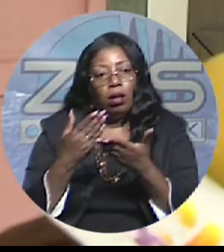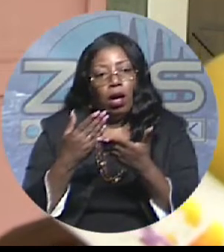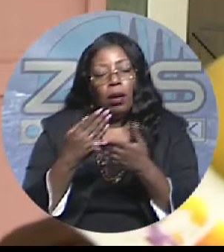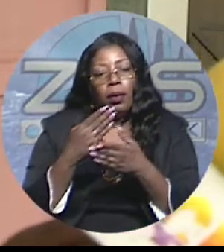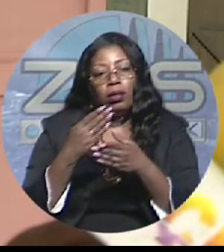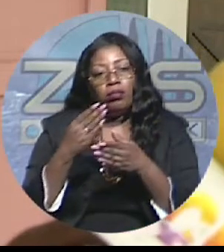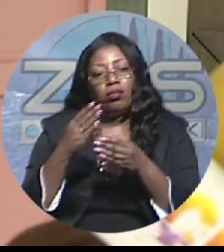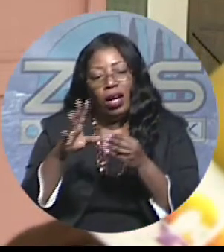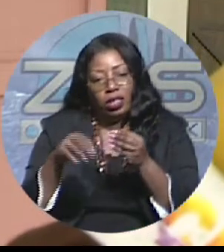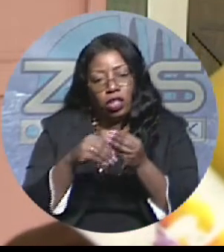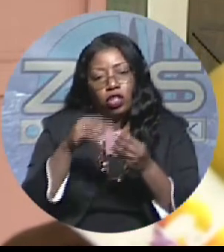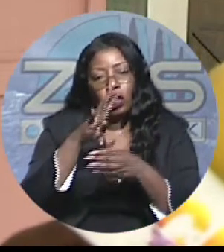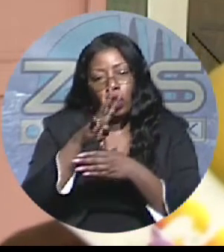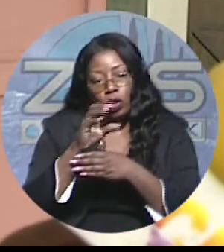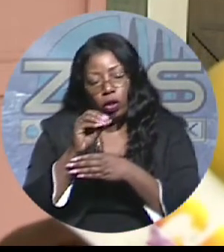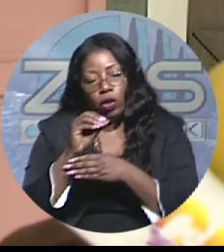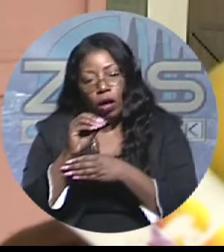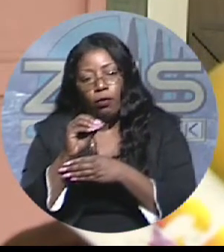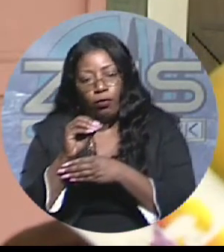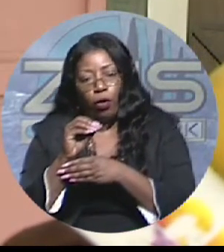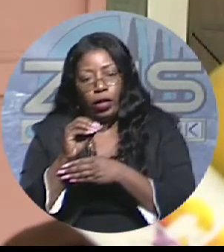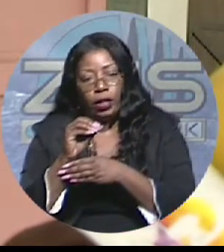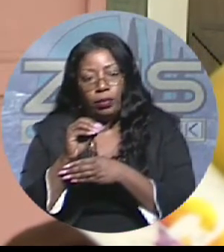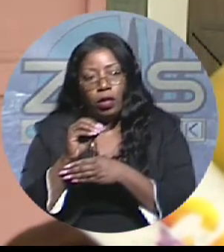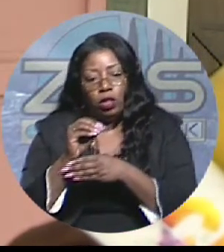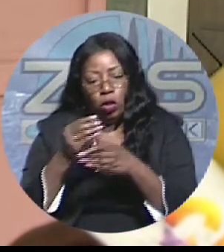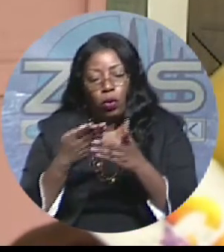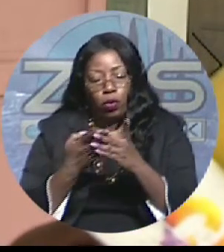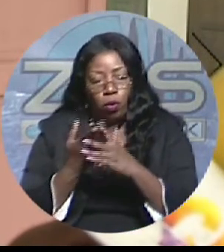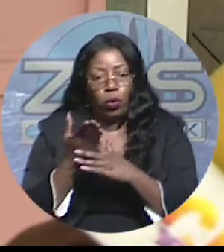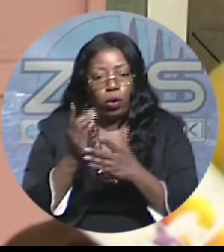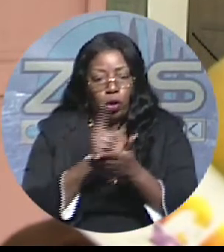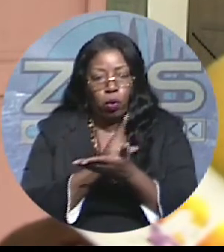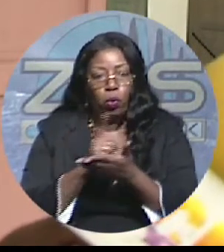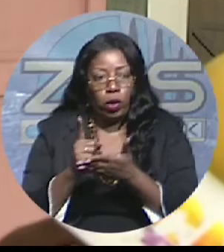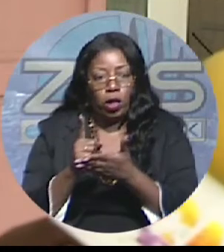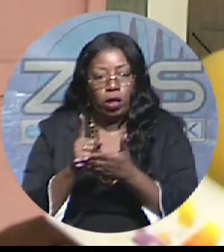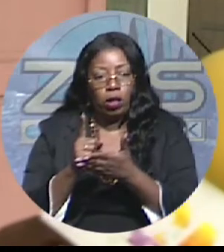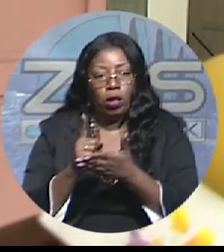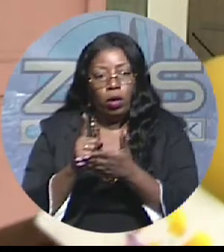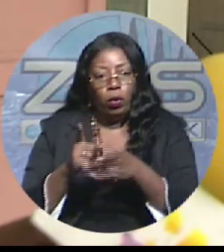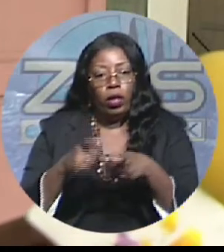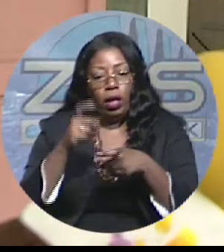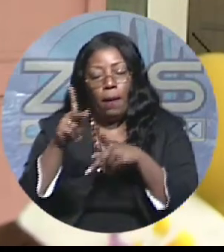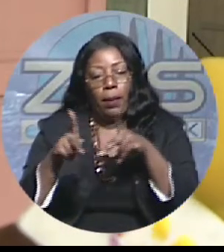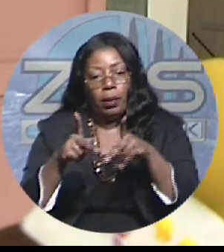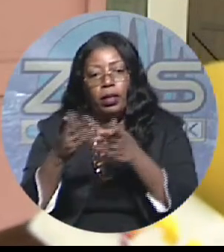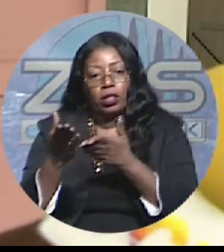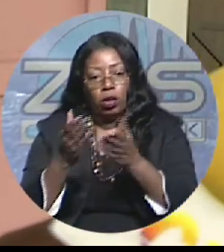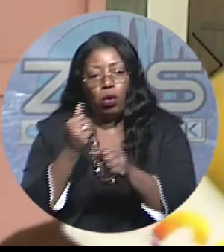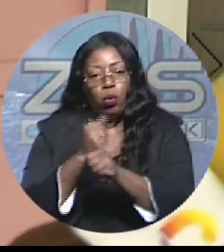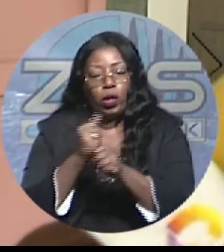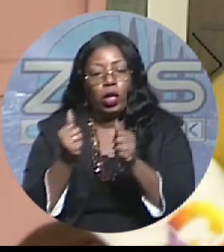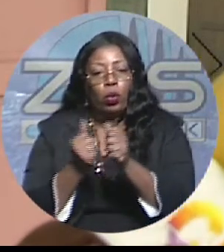another 40 or so outstanding. And so during the course of the week, we expect to get them. Public service has been working with my